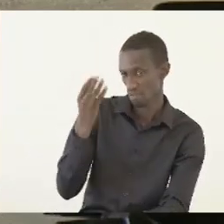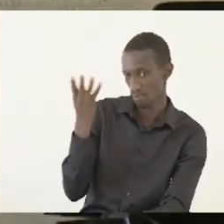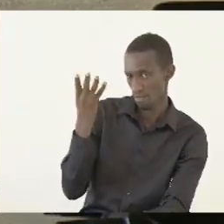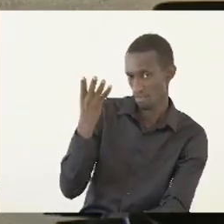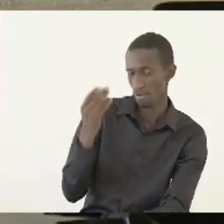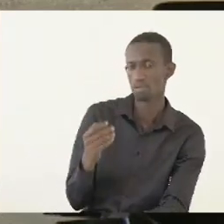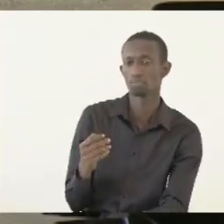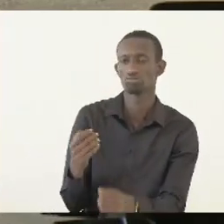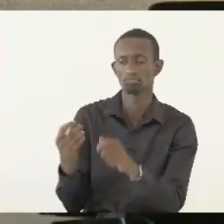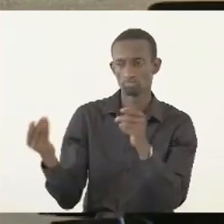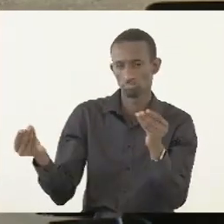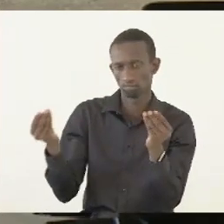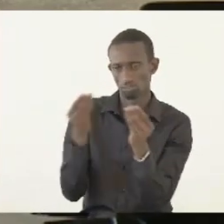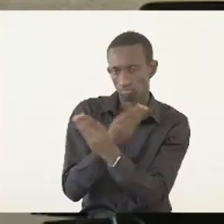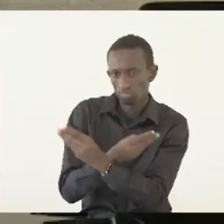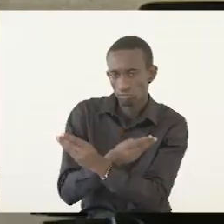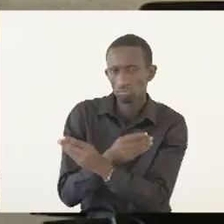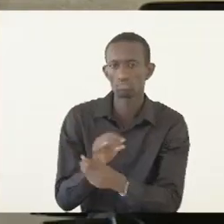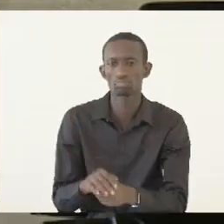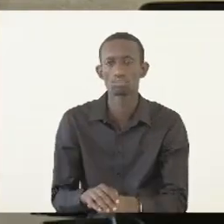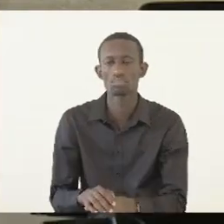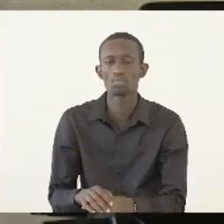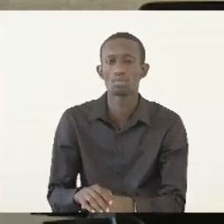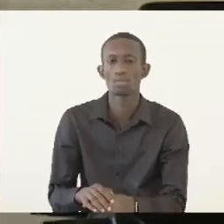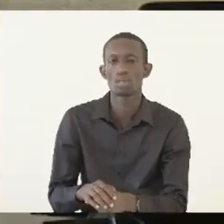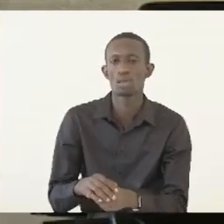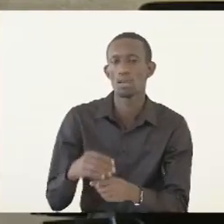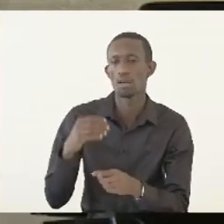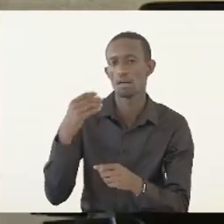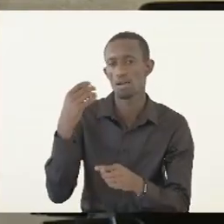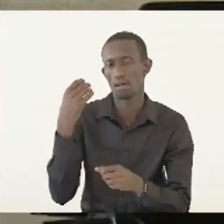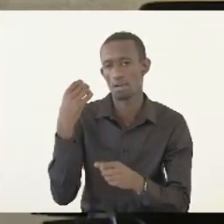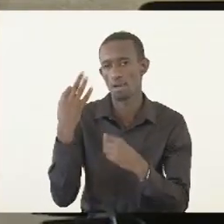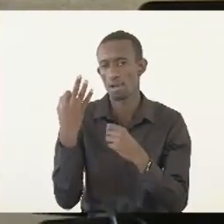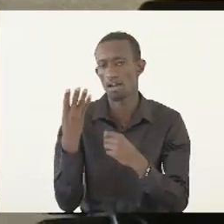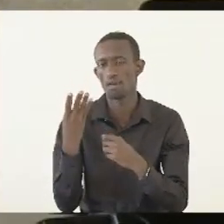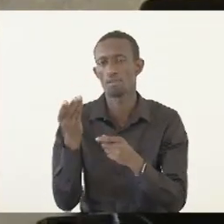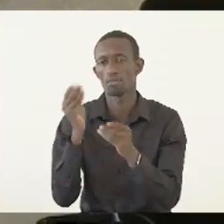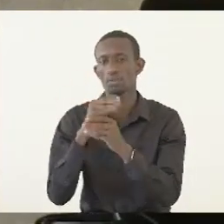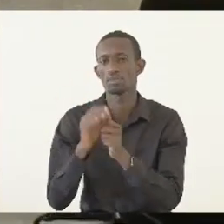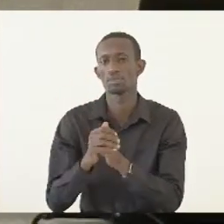you replace the ite with 8. So it becomes phosphate.